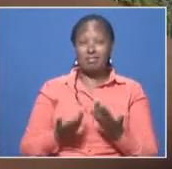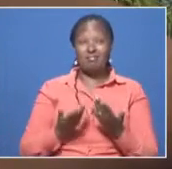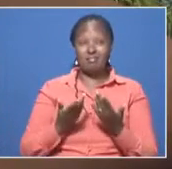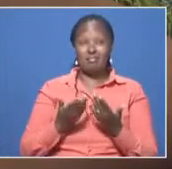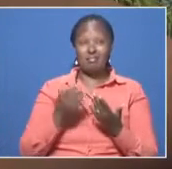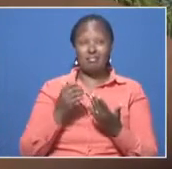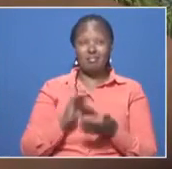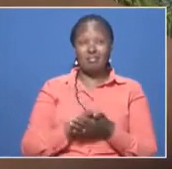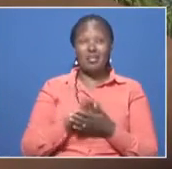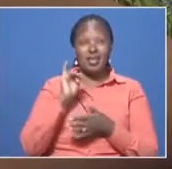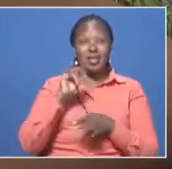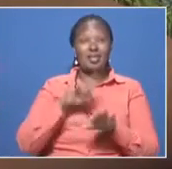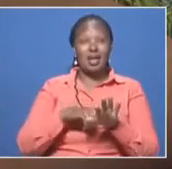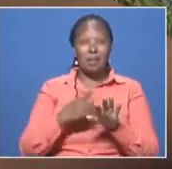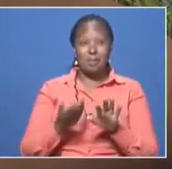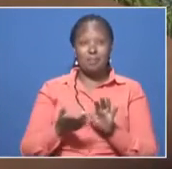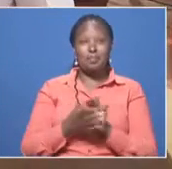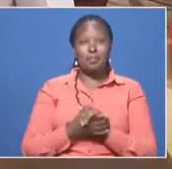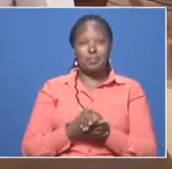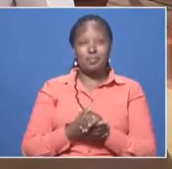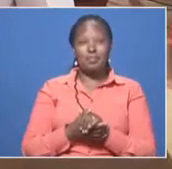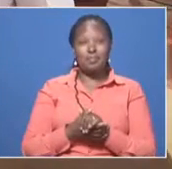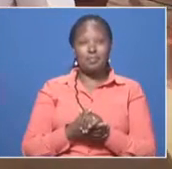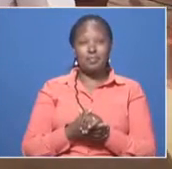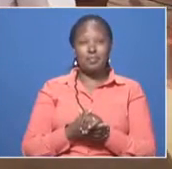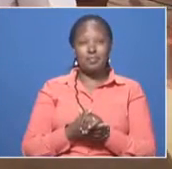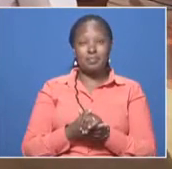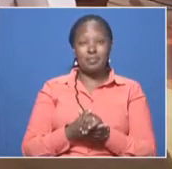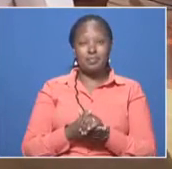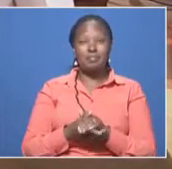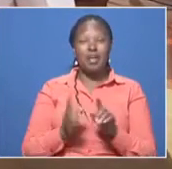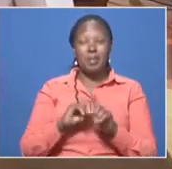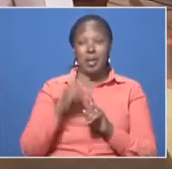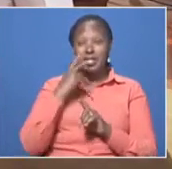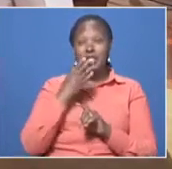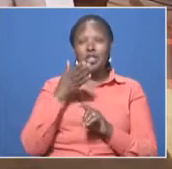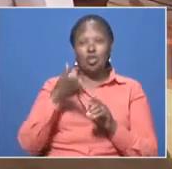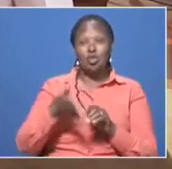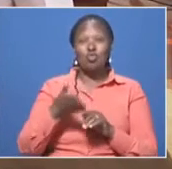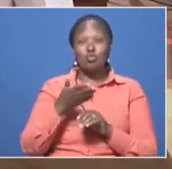That was then. But looking at you now,